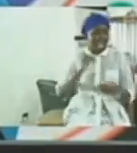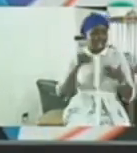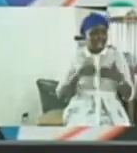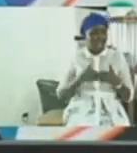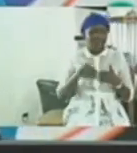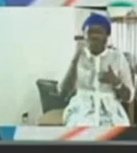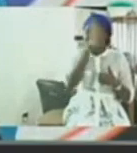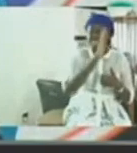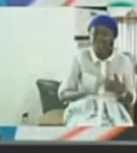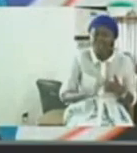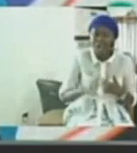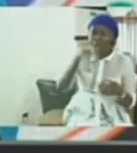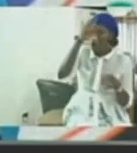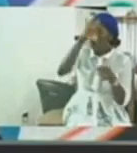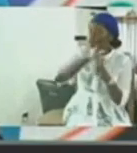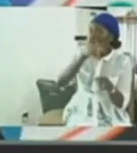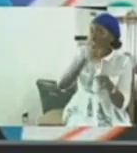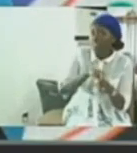I've never voted,